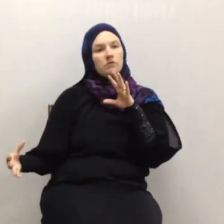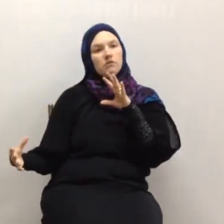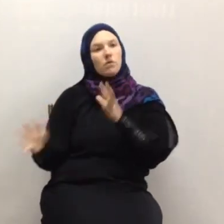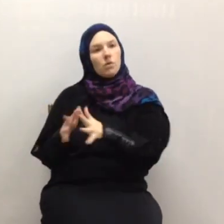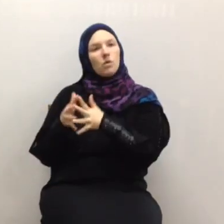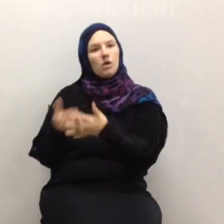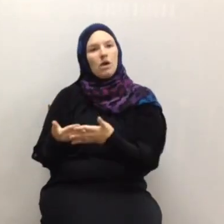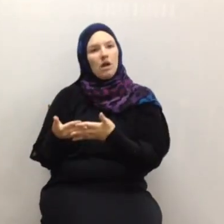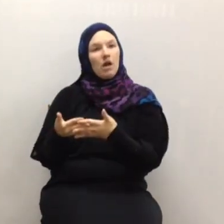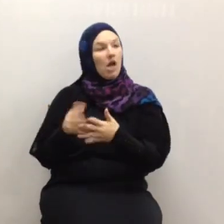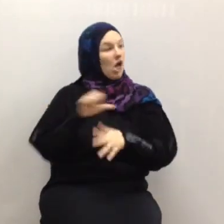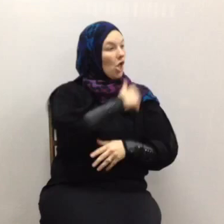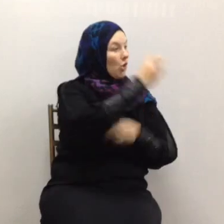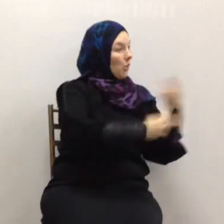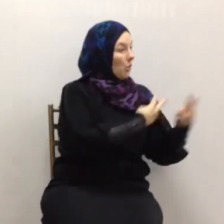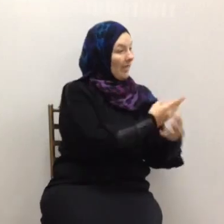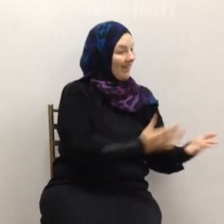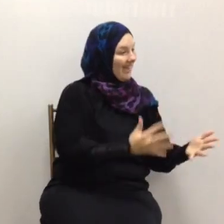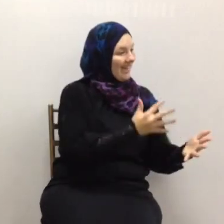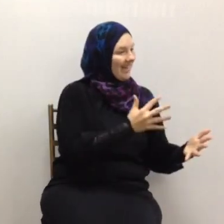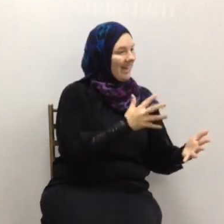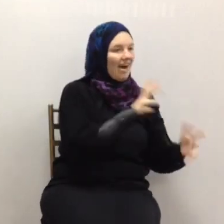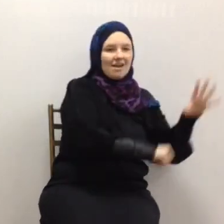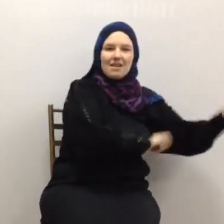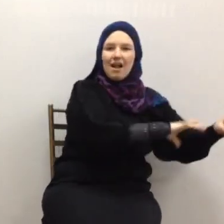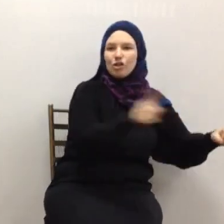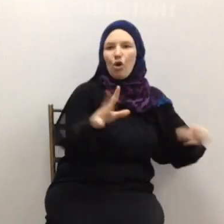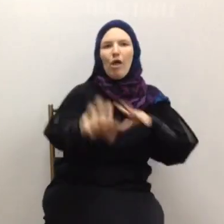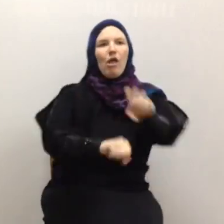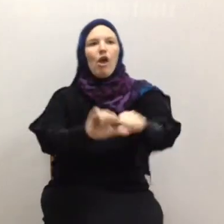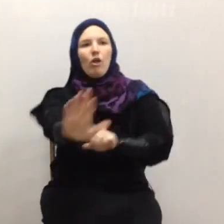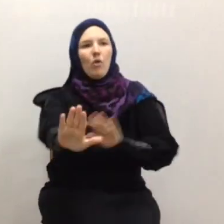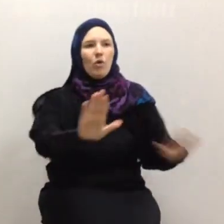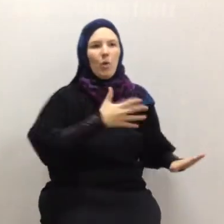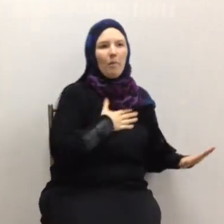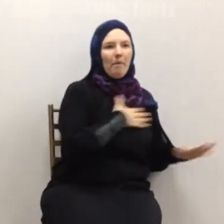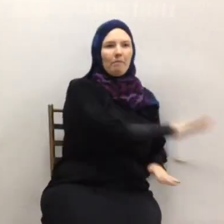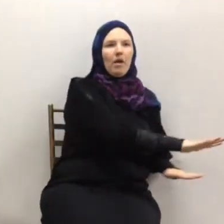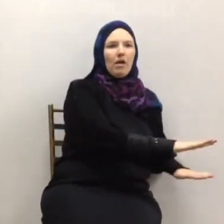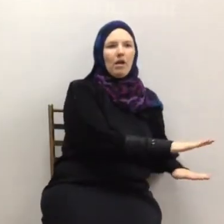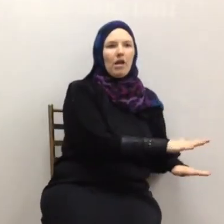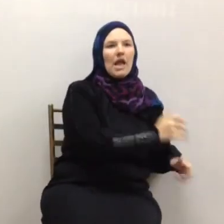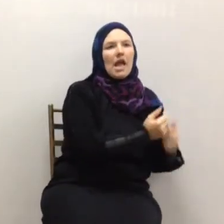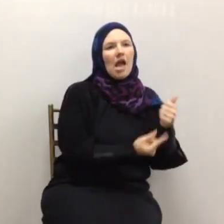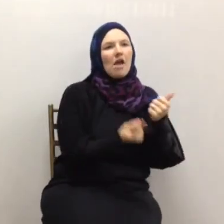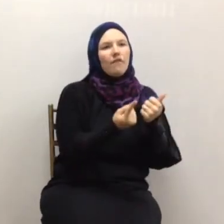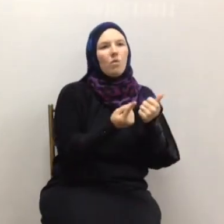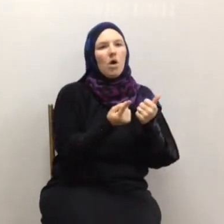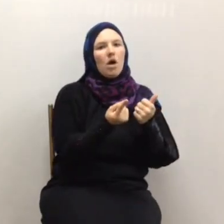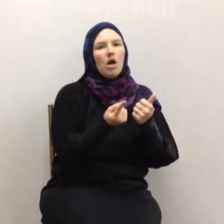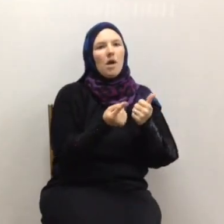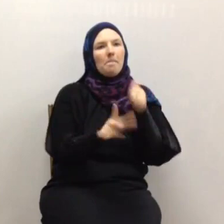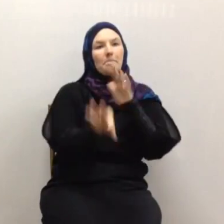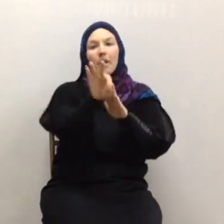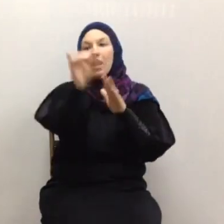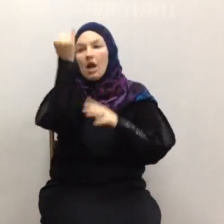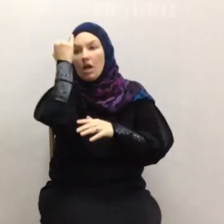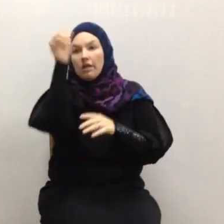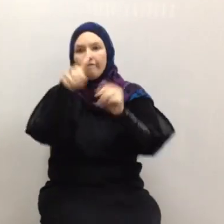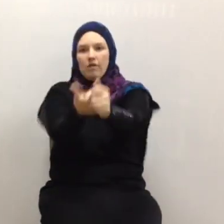divided. Everybody is looking to a corner to pick an idea and come to impose it on the